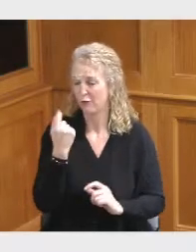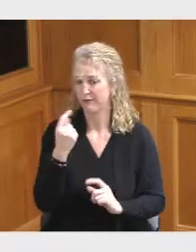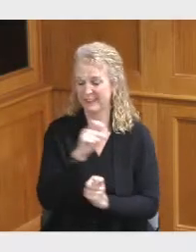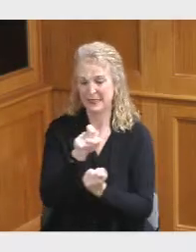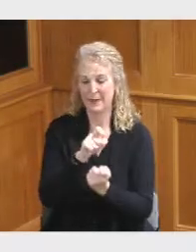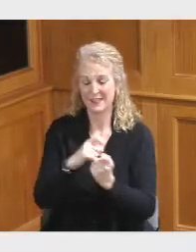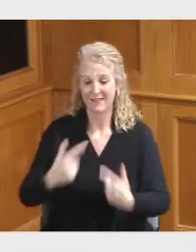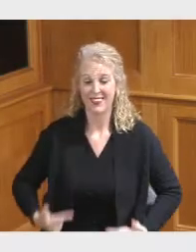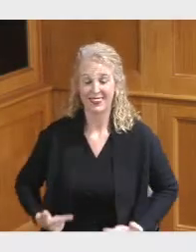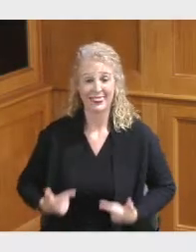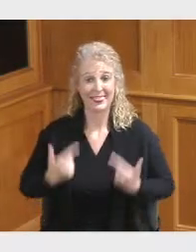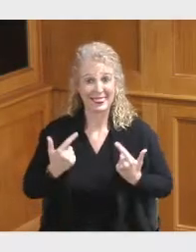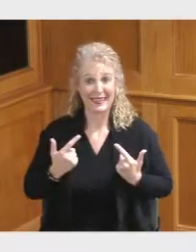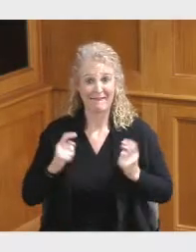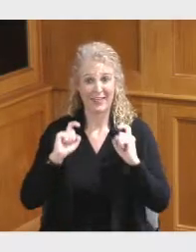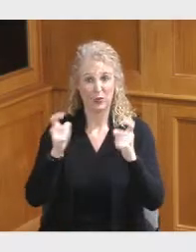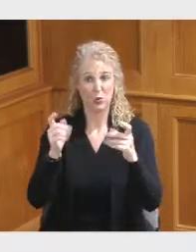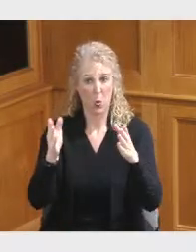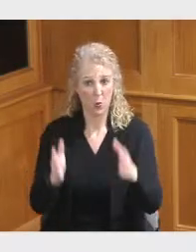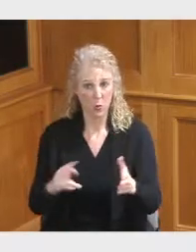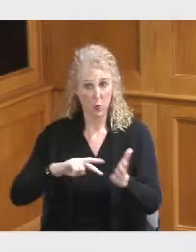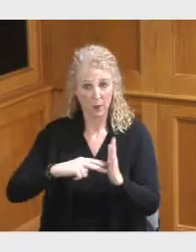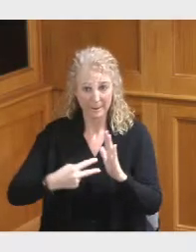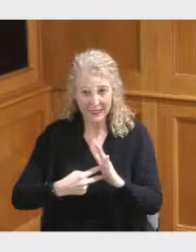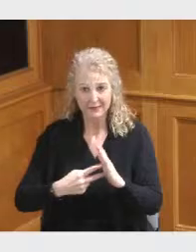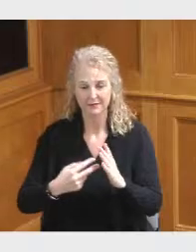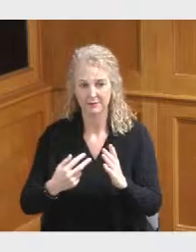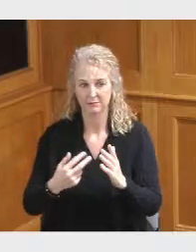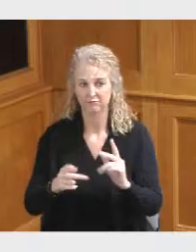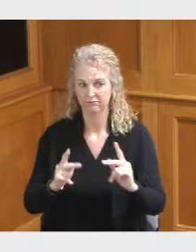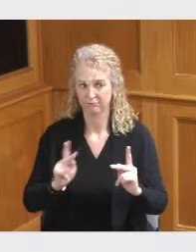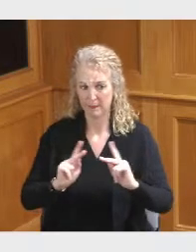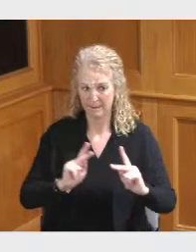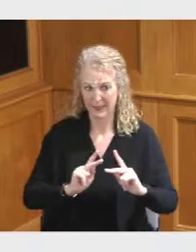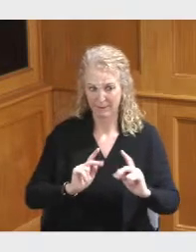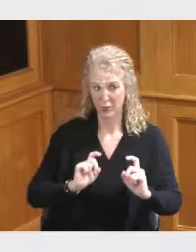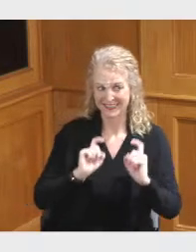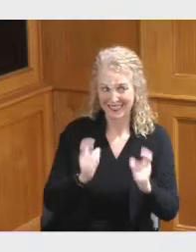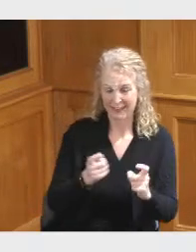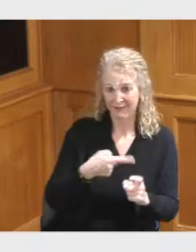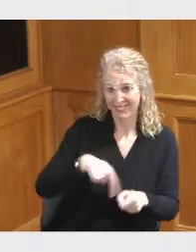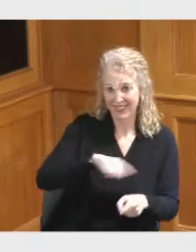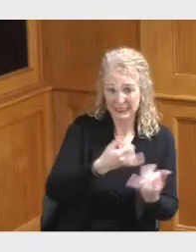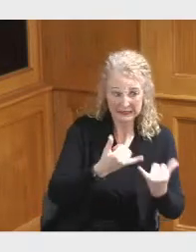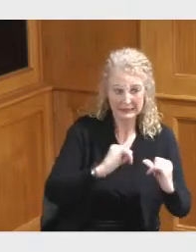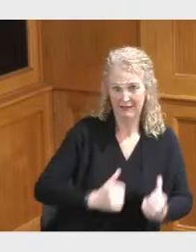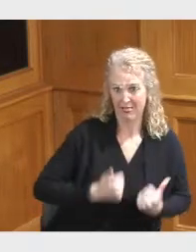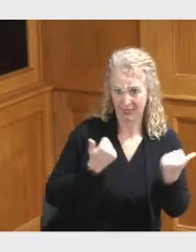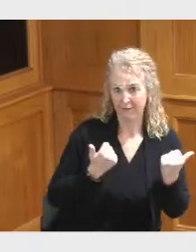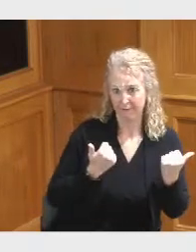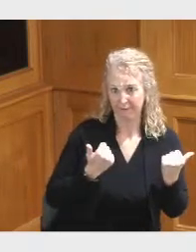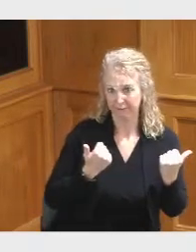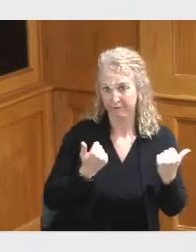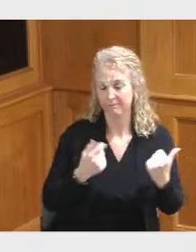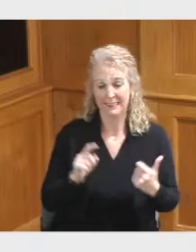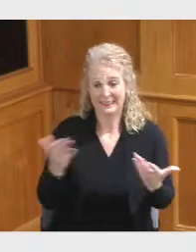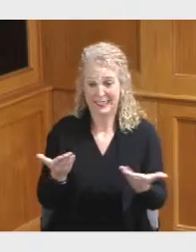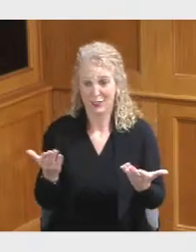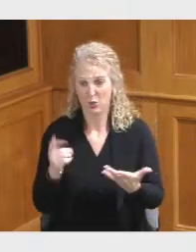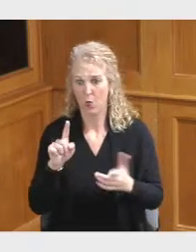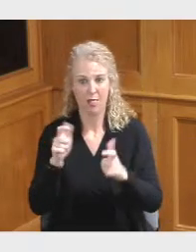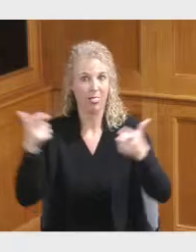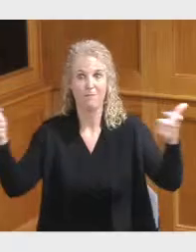specifically helps us to save lives, and it's here in Cincinnati, being one of the largest